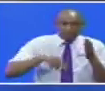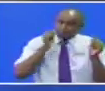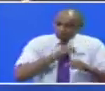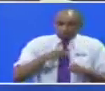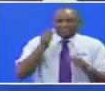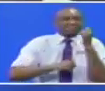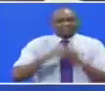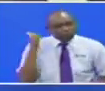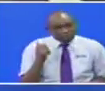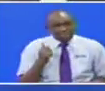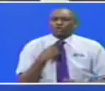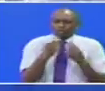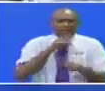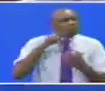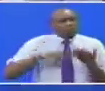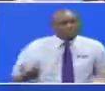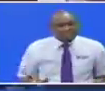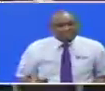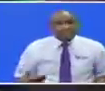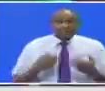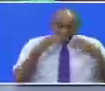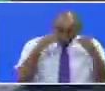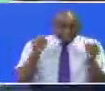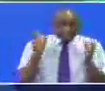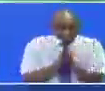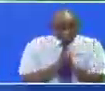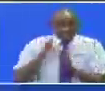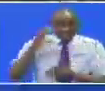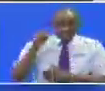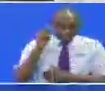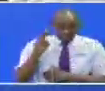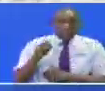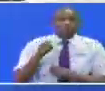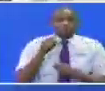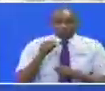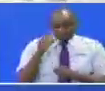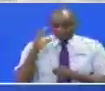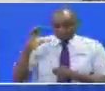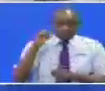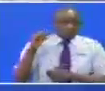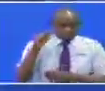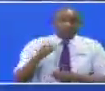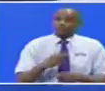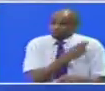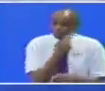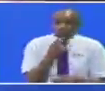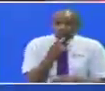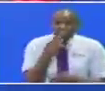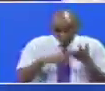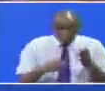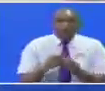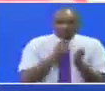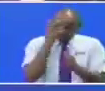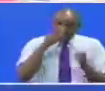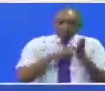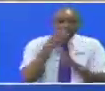Umekataa, tunazungumza kuhusu nini? The President and the Council of Governors on Tuesday, among other things, withdrew a 14.5 billion